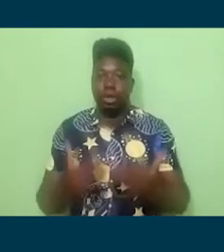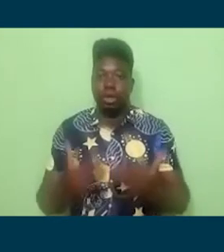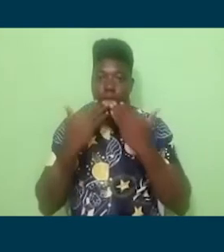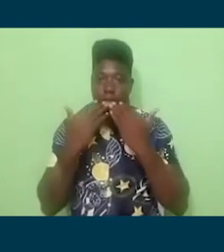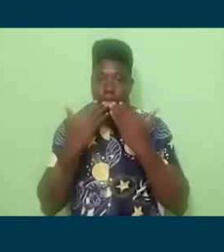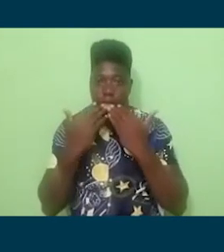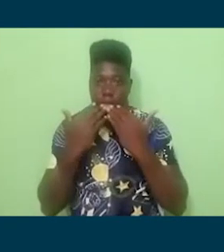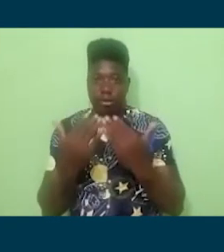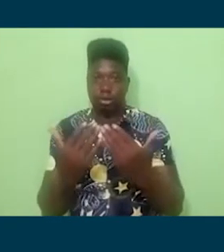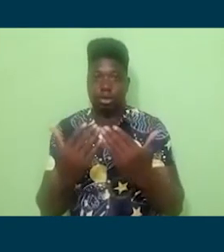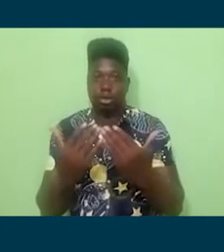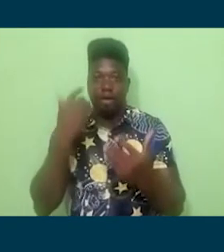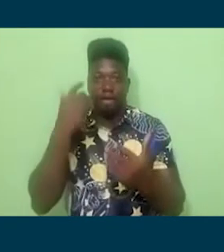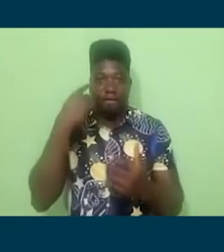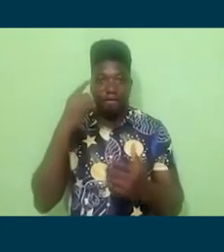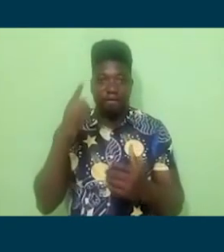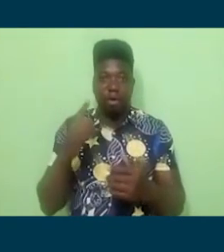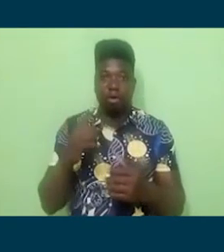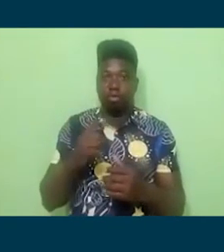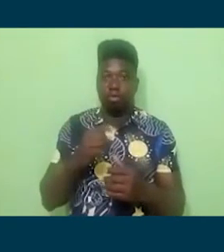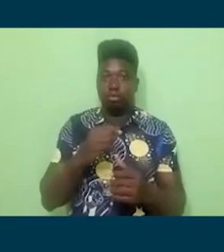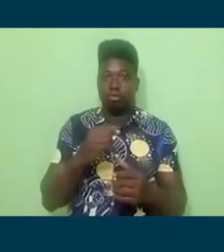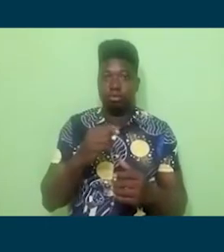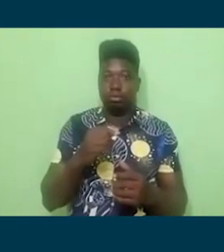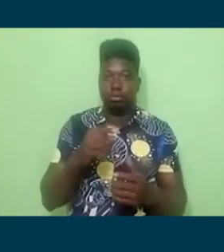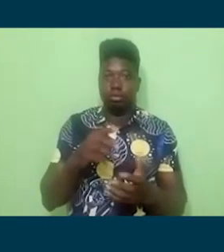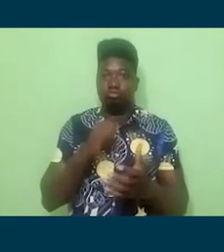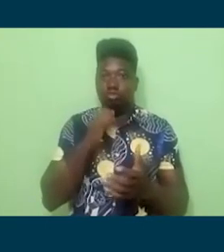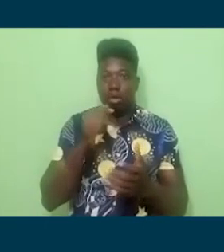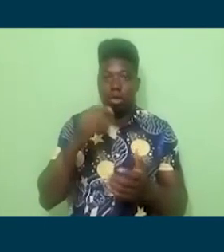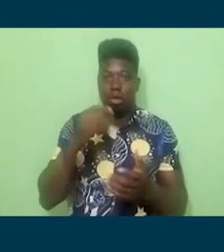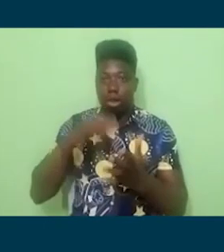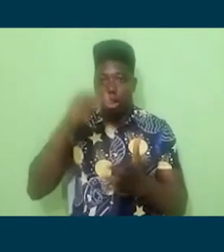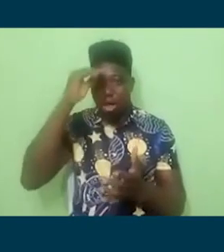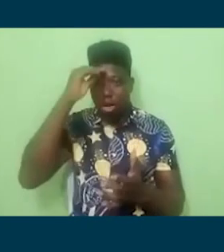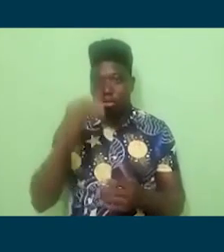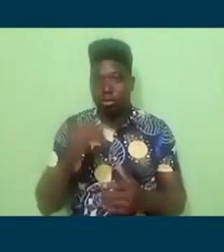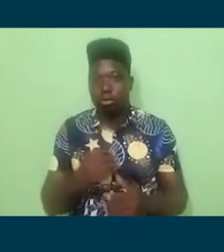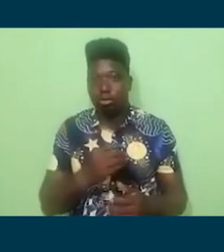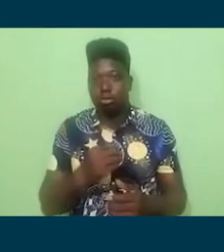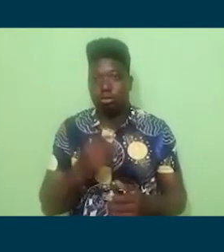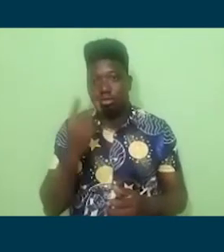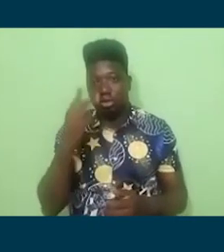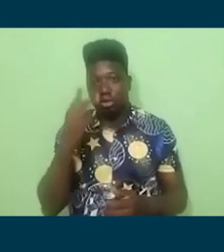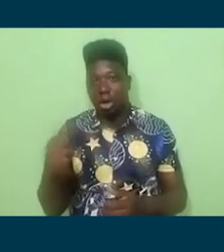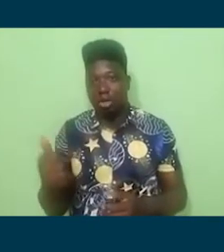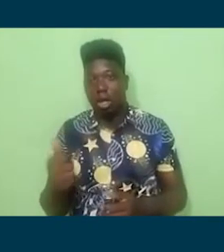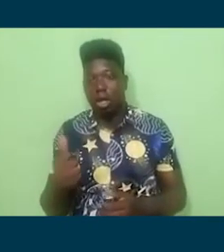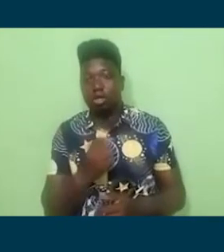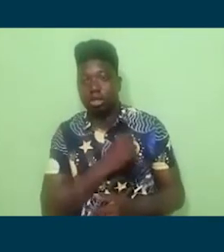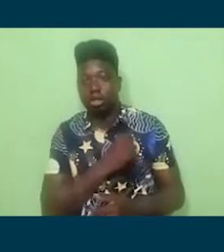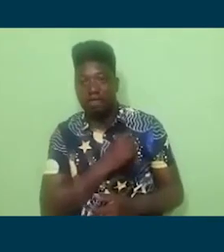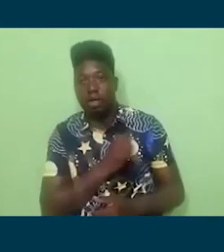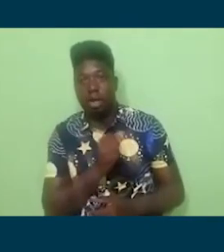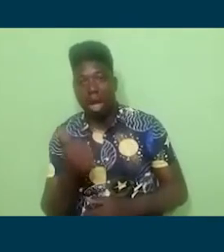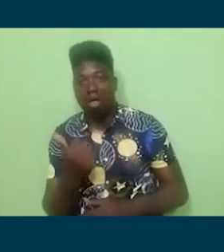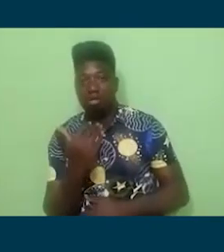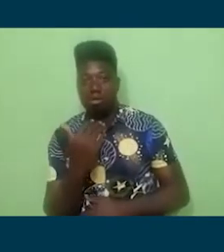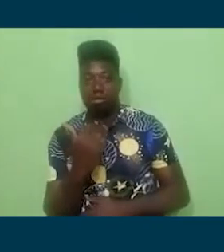Thank you for unlearning with me today, and Leticia and Stephen and Ari and Nicole and Laura